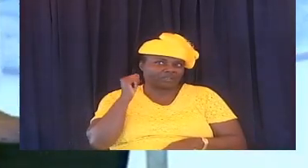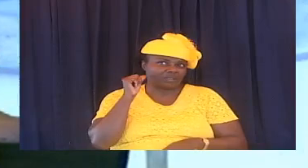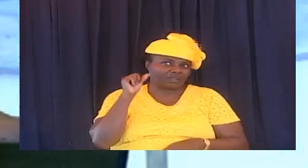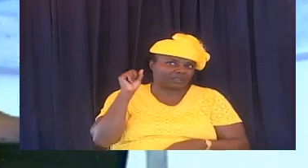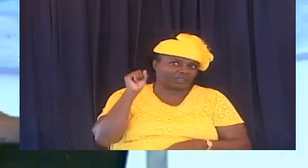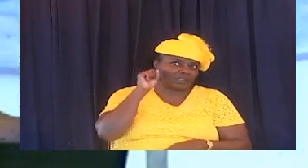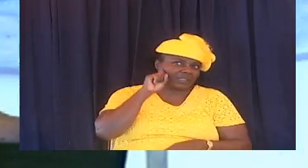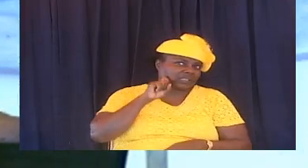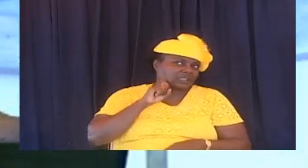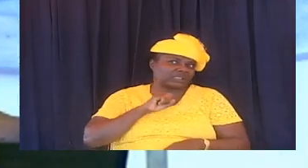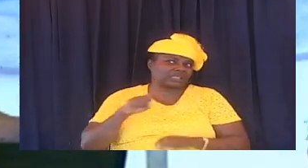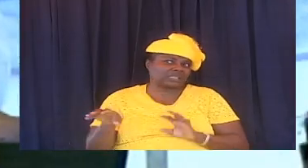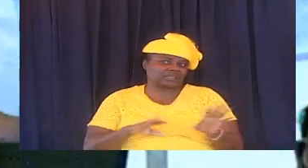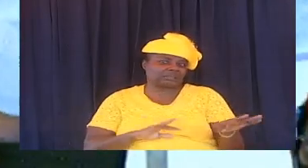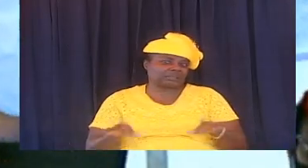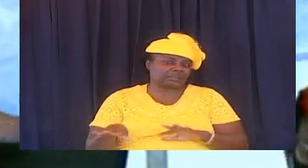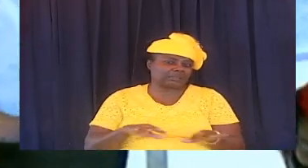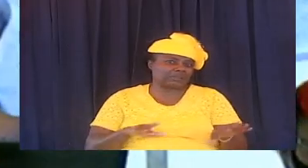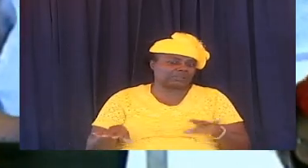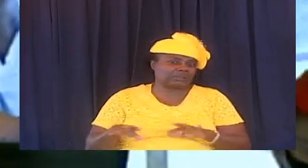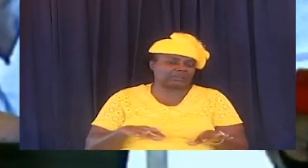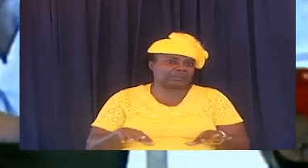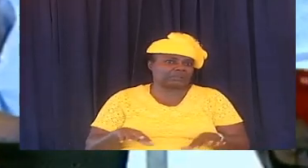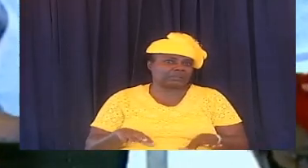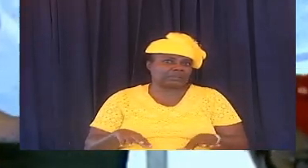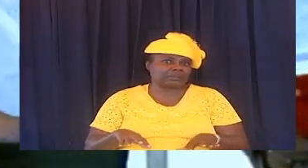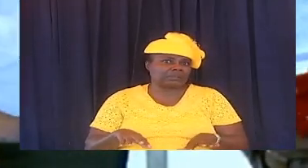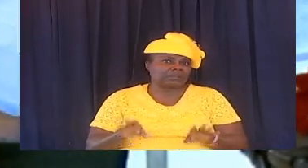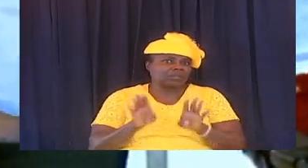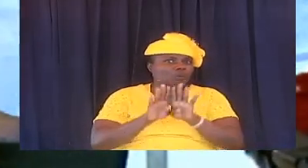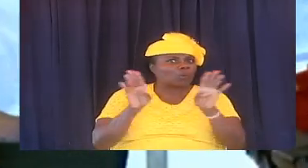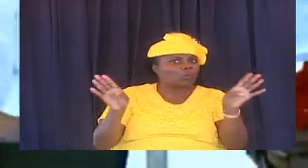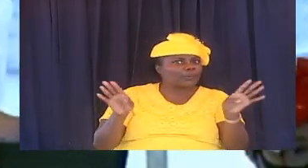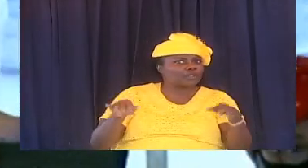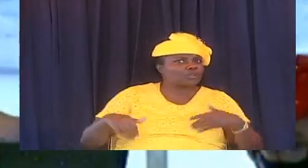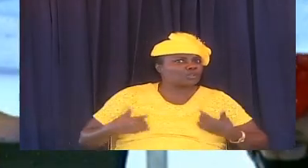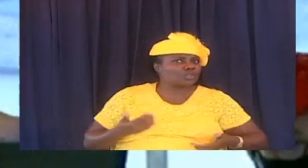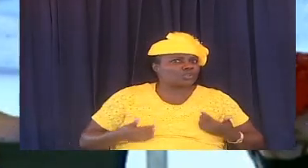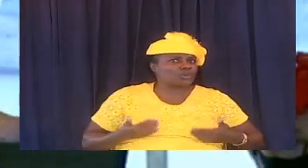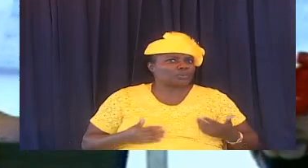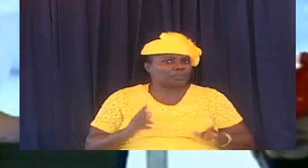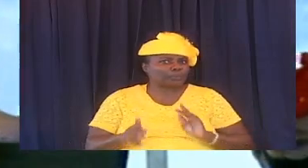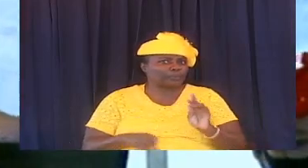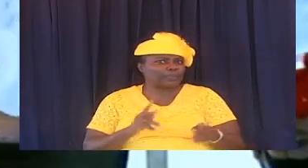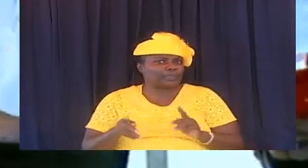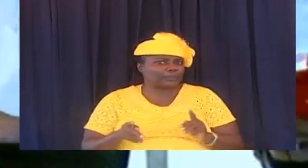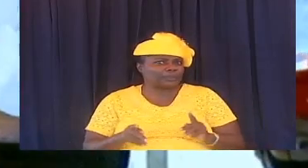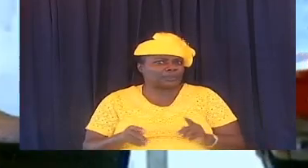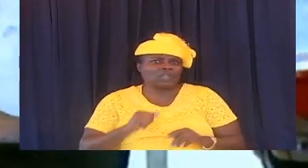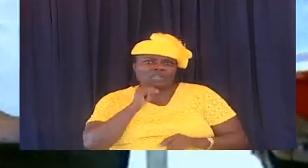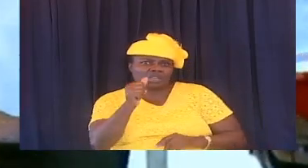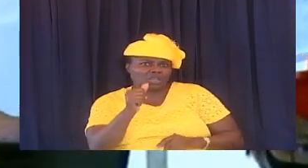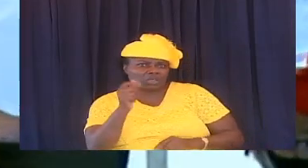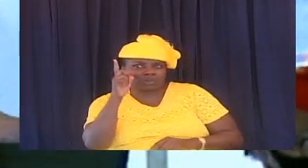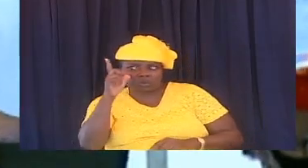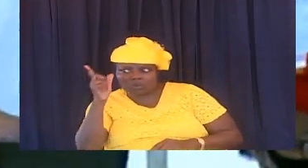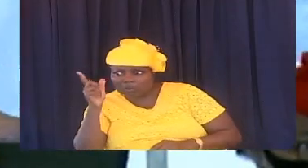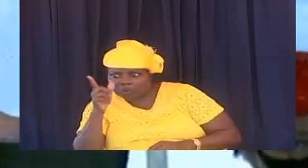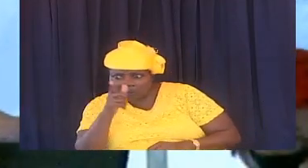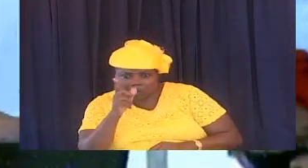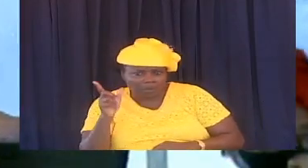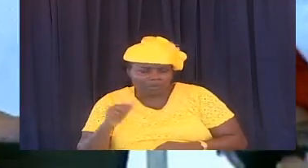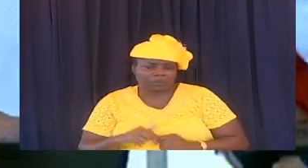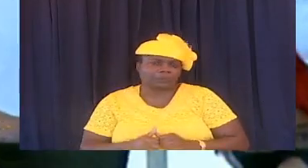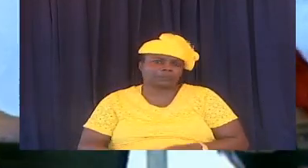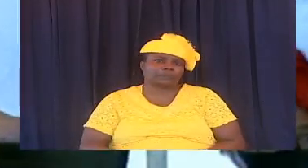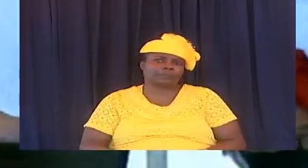he got into it, and he was very much open, and there will be part two this Friday. So every young person, and when I say